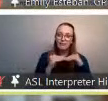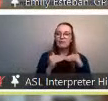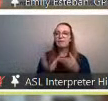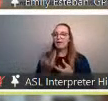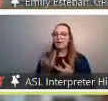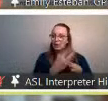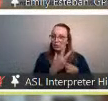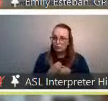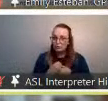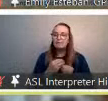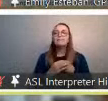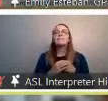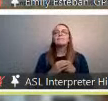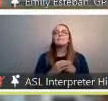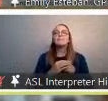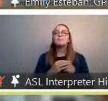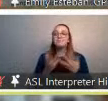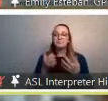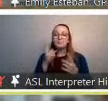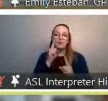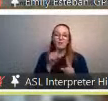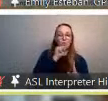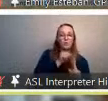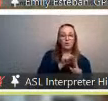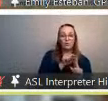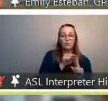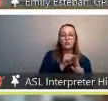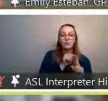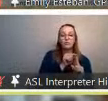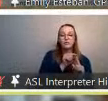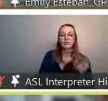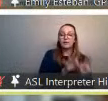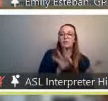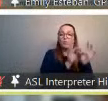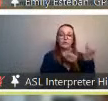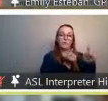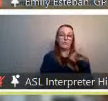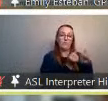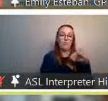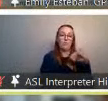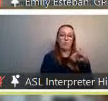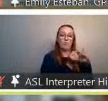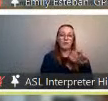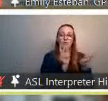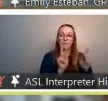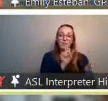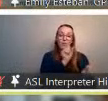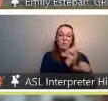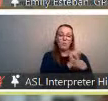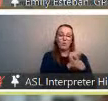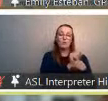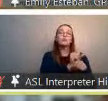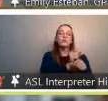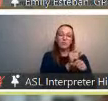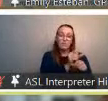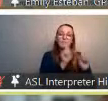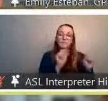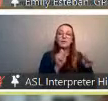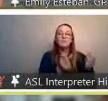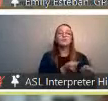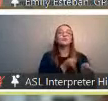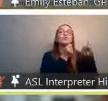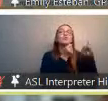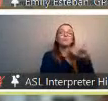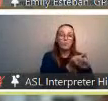it relates to the importance of supporting the workforce to best support students with disabilities,